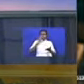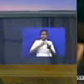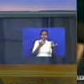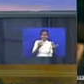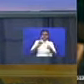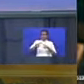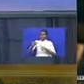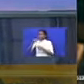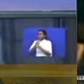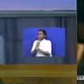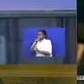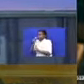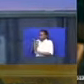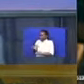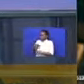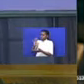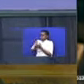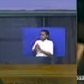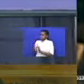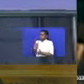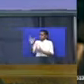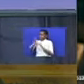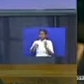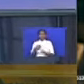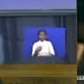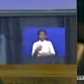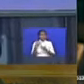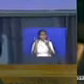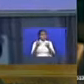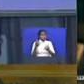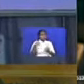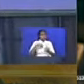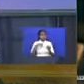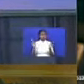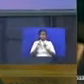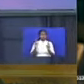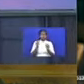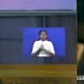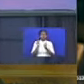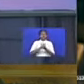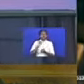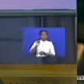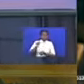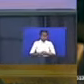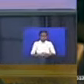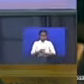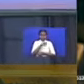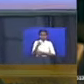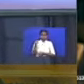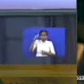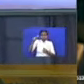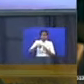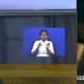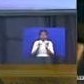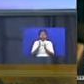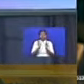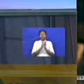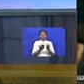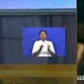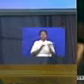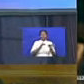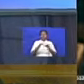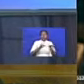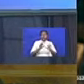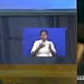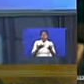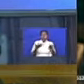do we solve these problems in the kingdom? The first people to build the sheep gate in the book of Nehemiah, the first people to come out and begin